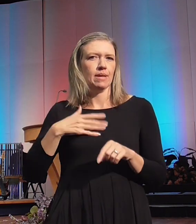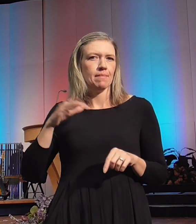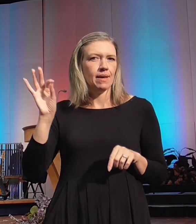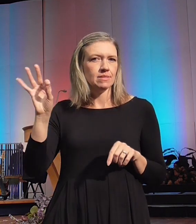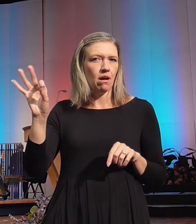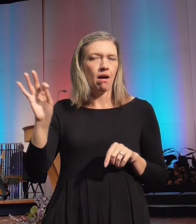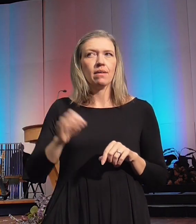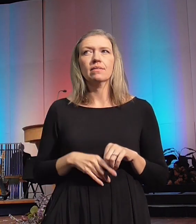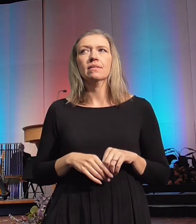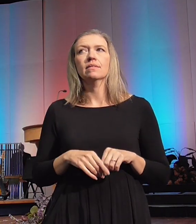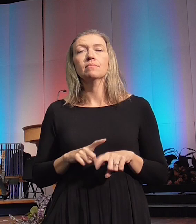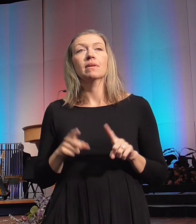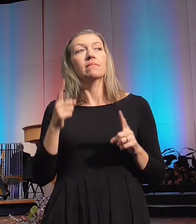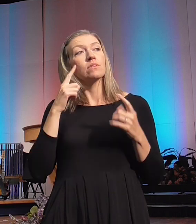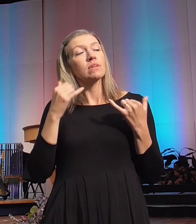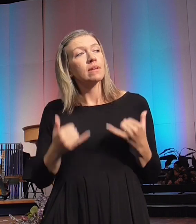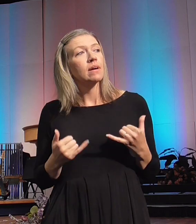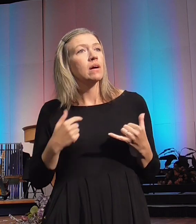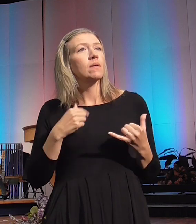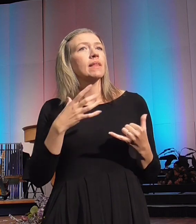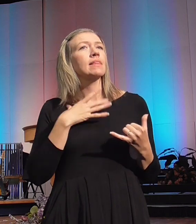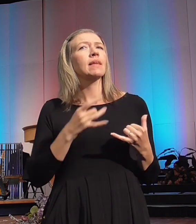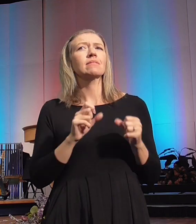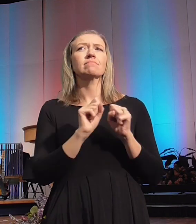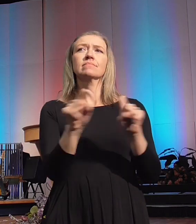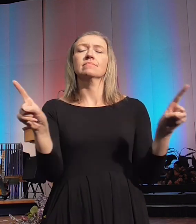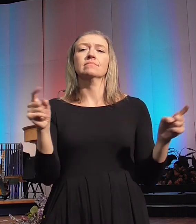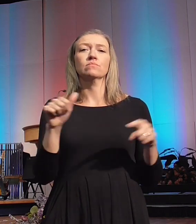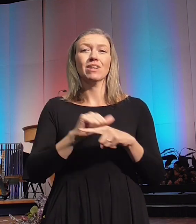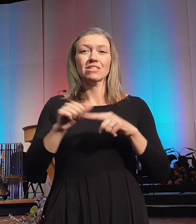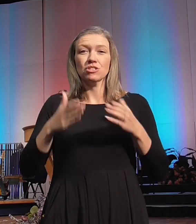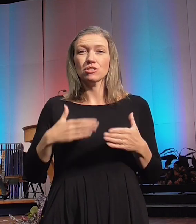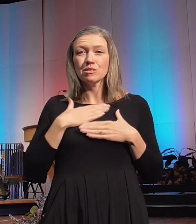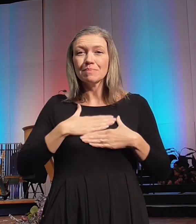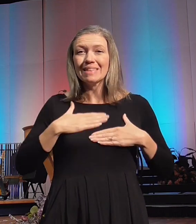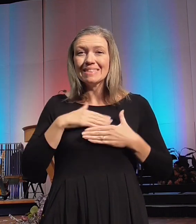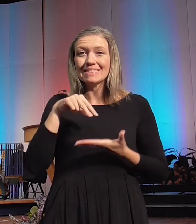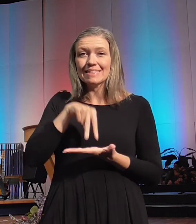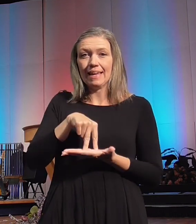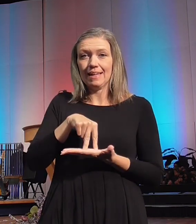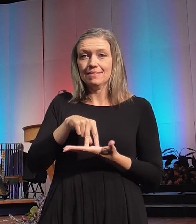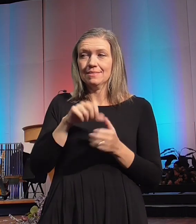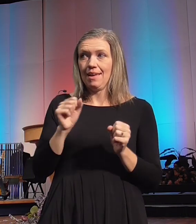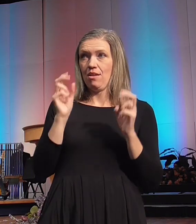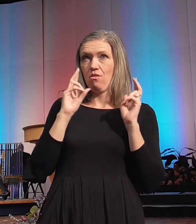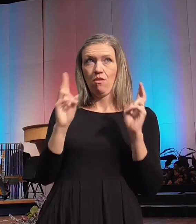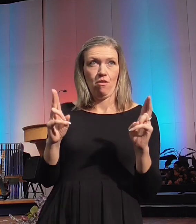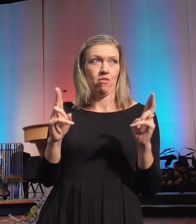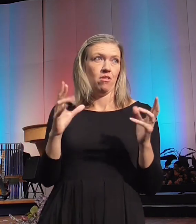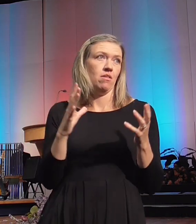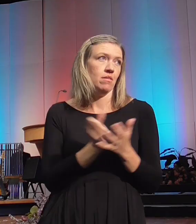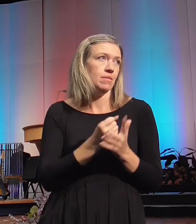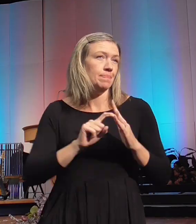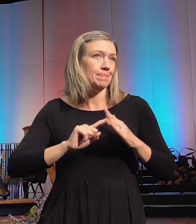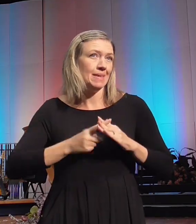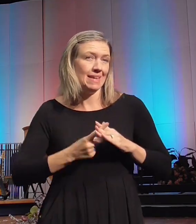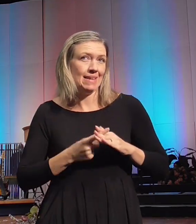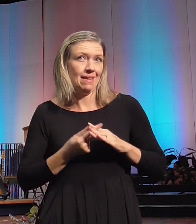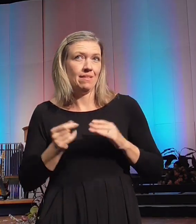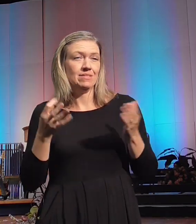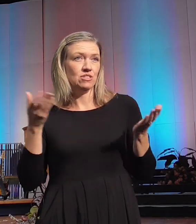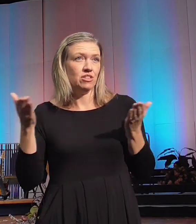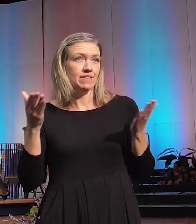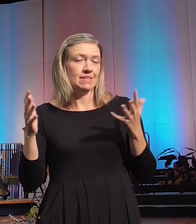right now, I would like to have all the practitioners please stand so we can honor you at the beginning of our service. Thank